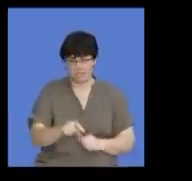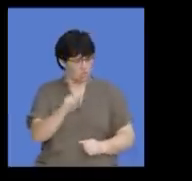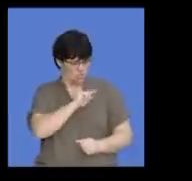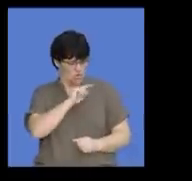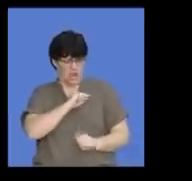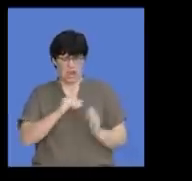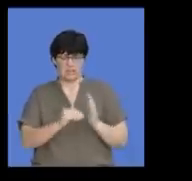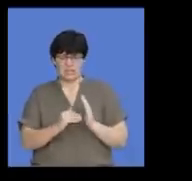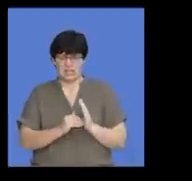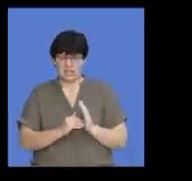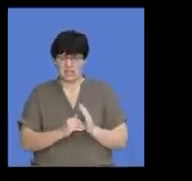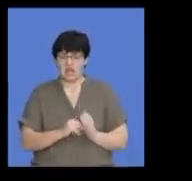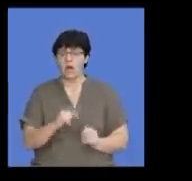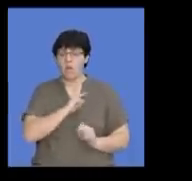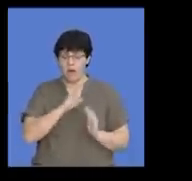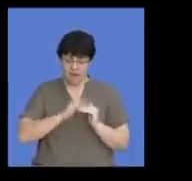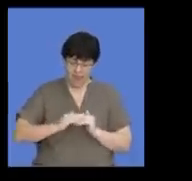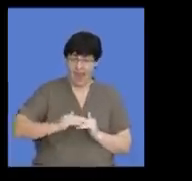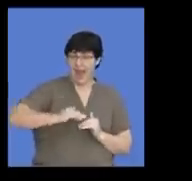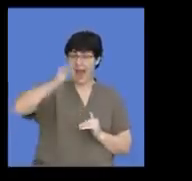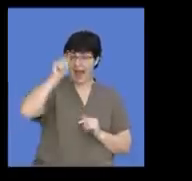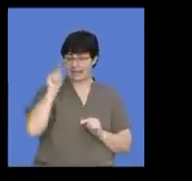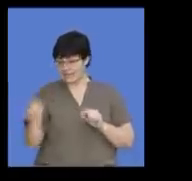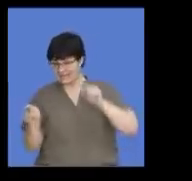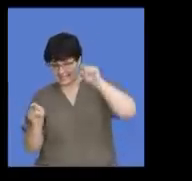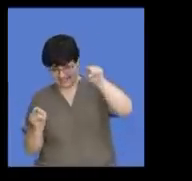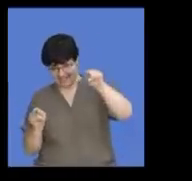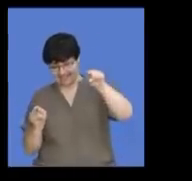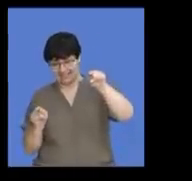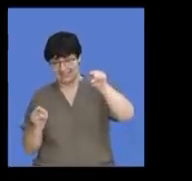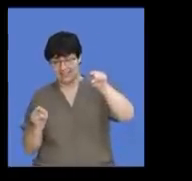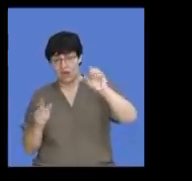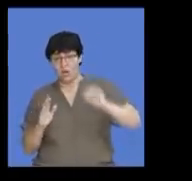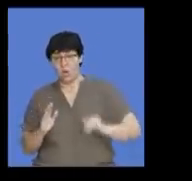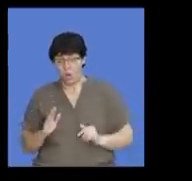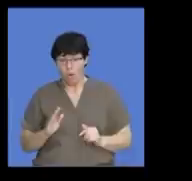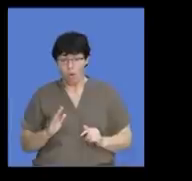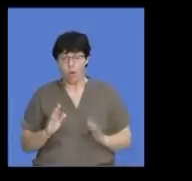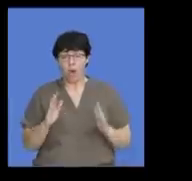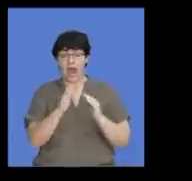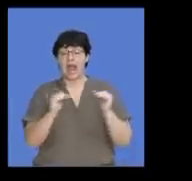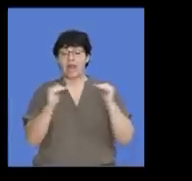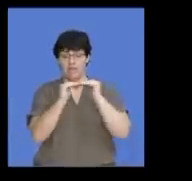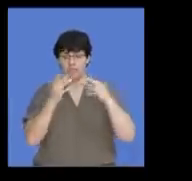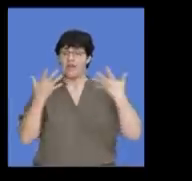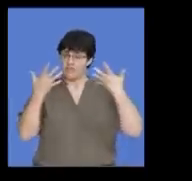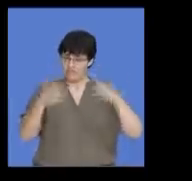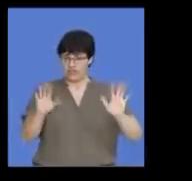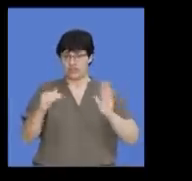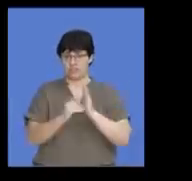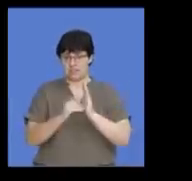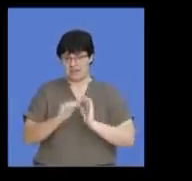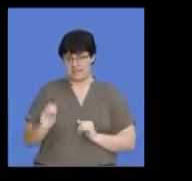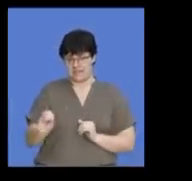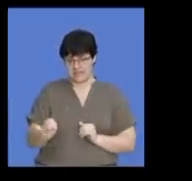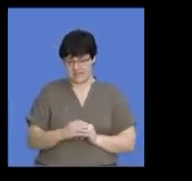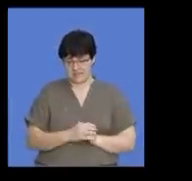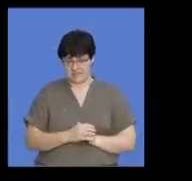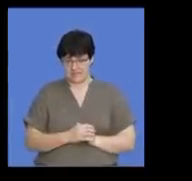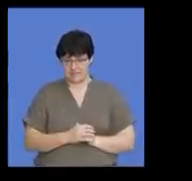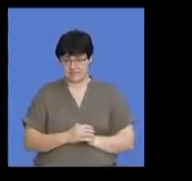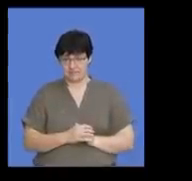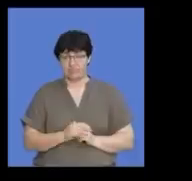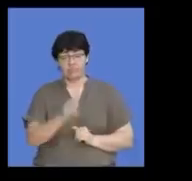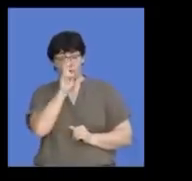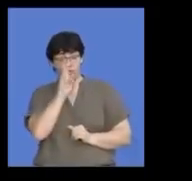meters? It's because the heights of the other two points, or your horizontal equivalent, is already in meters. Looking at